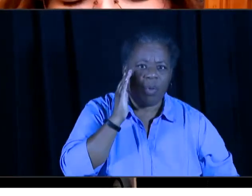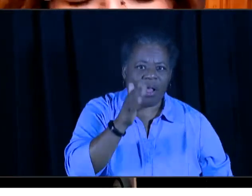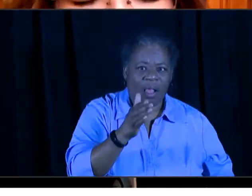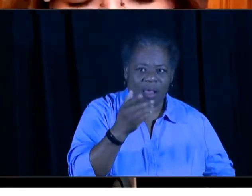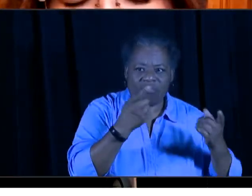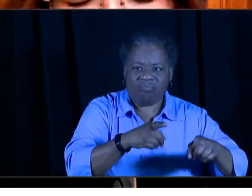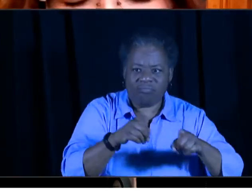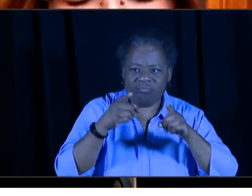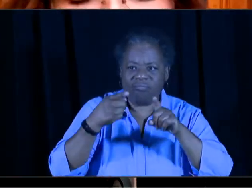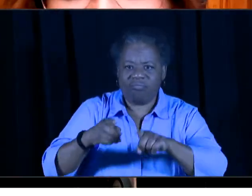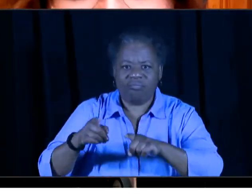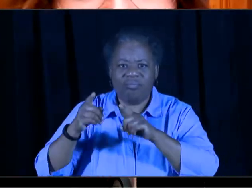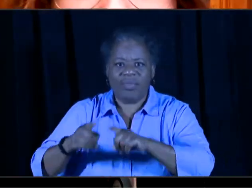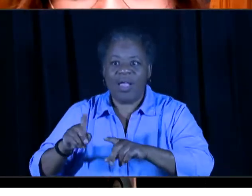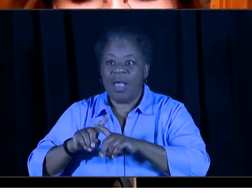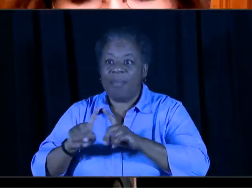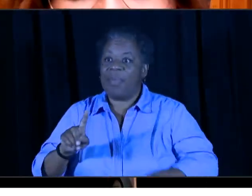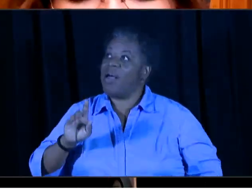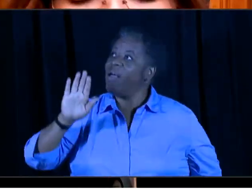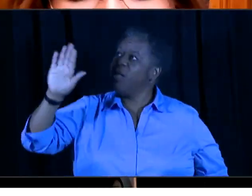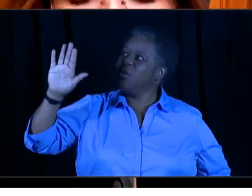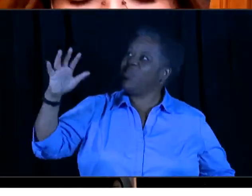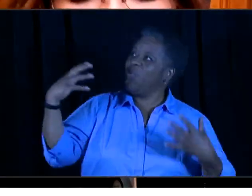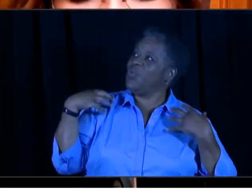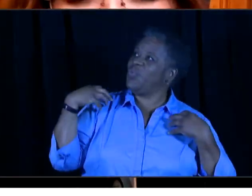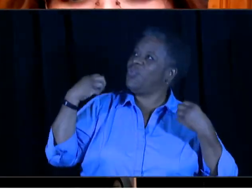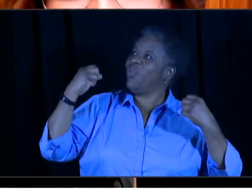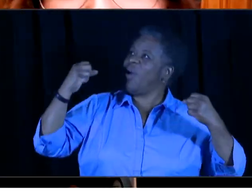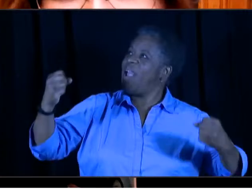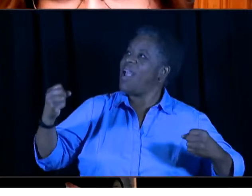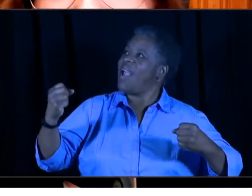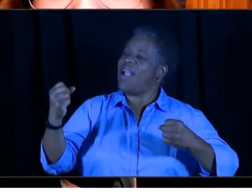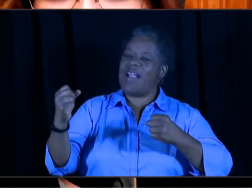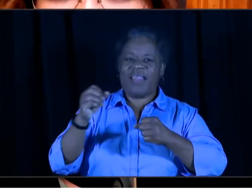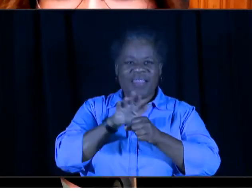I know that your strength is enough.